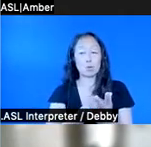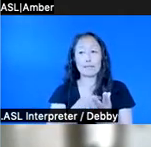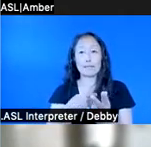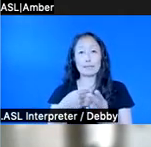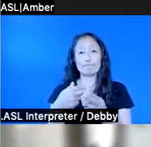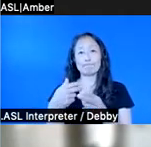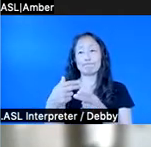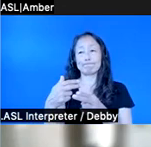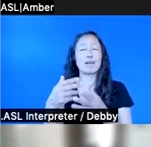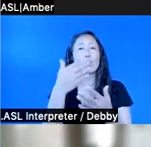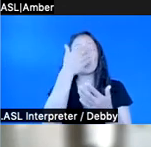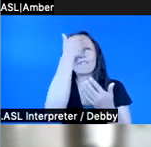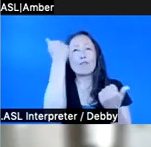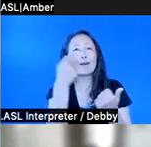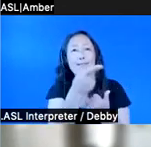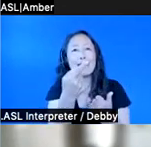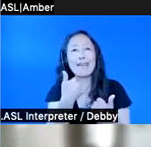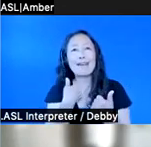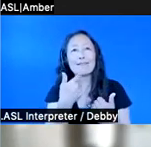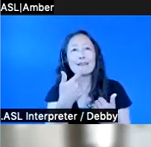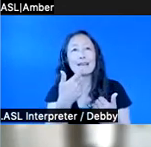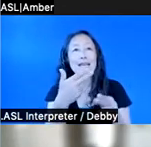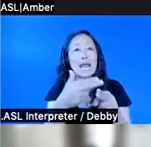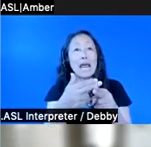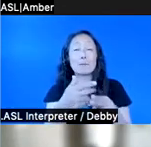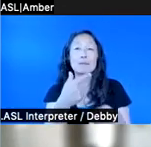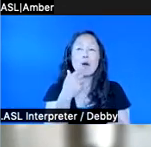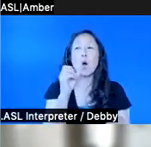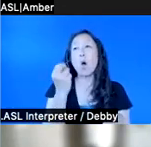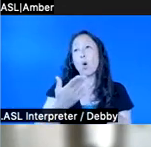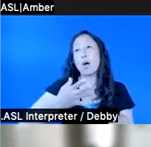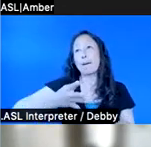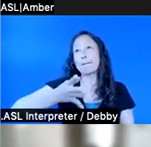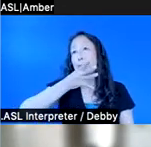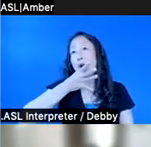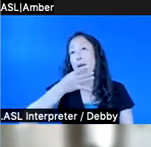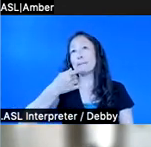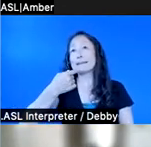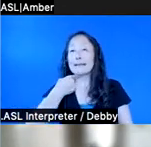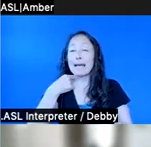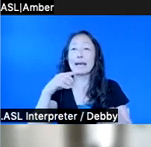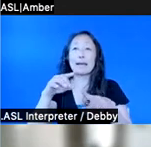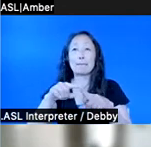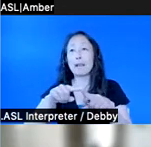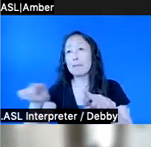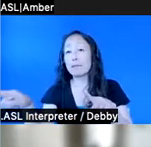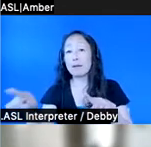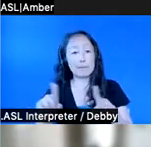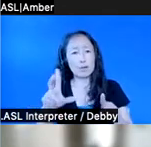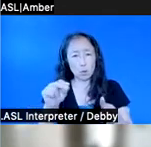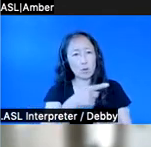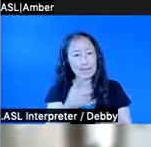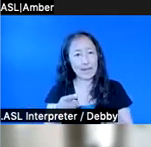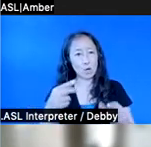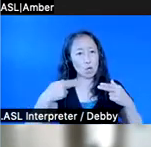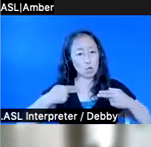we forget that they have a name and say, oh, well, mom said blah, blah, blah, or, you know, but they're human beings. So we want